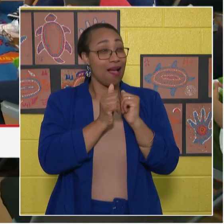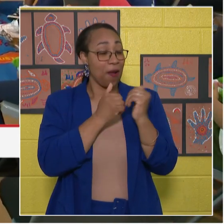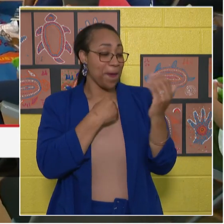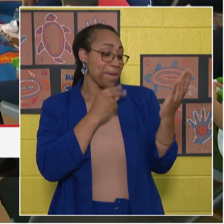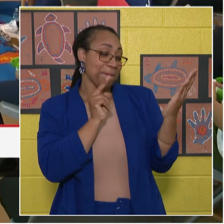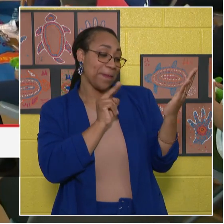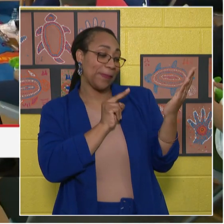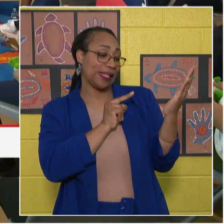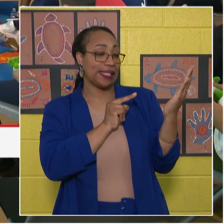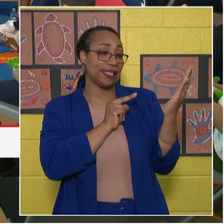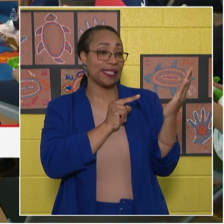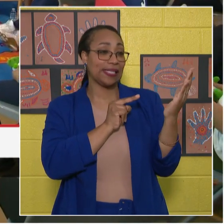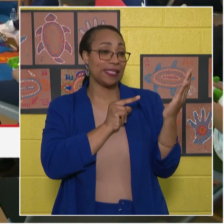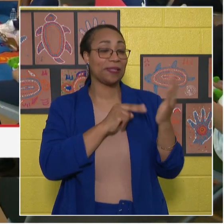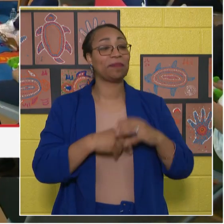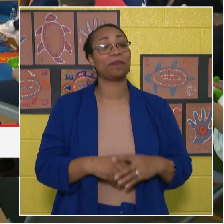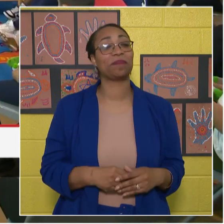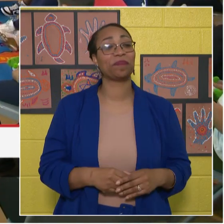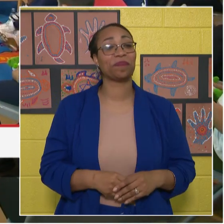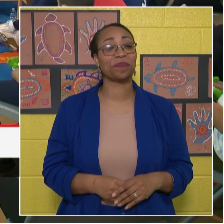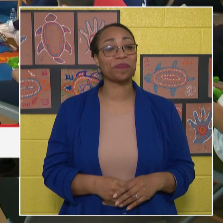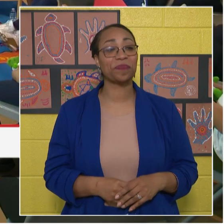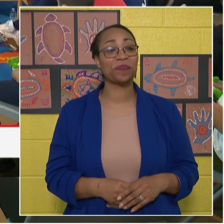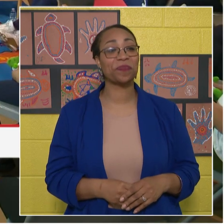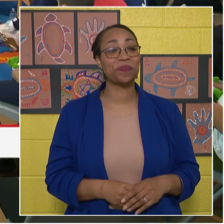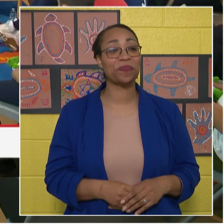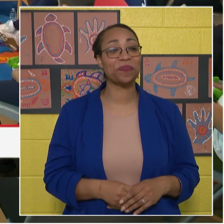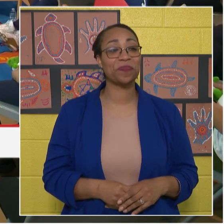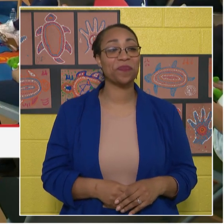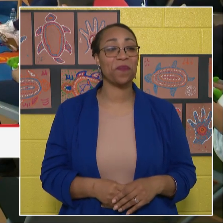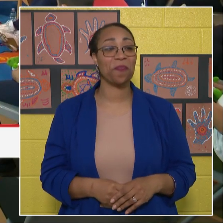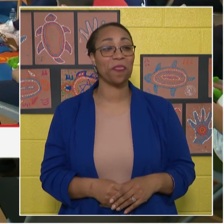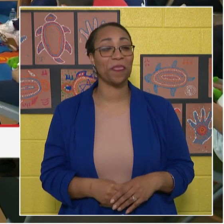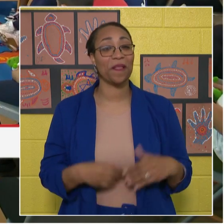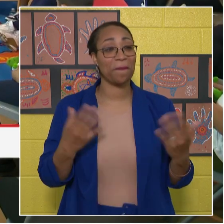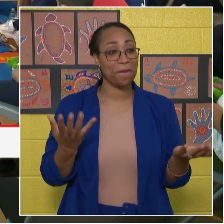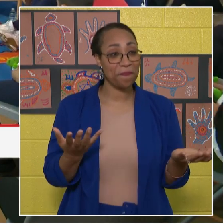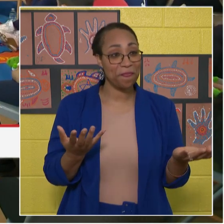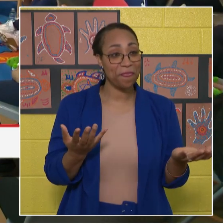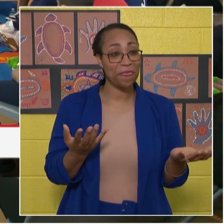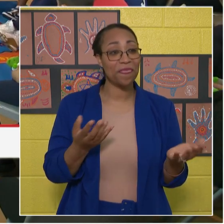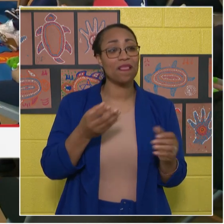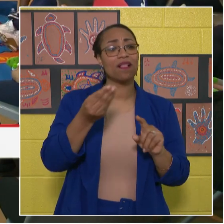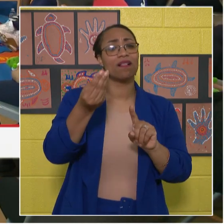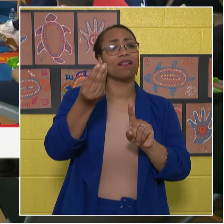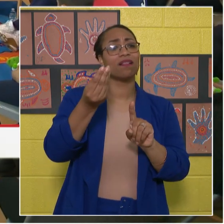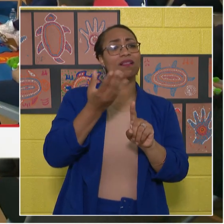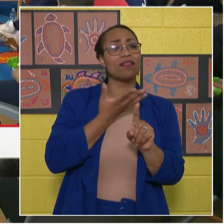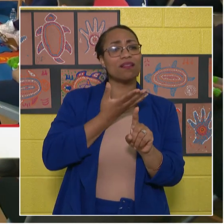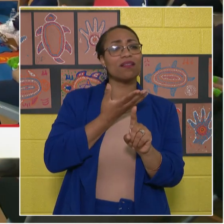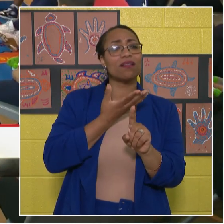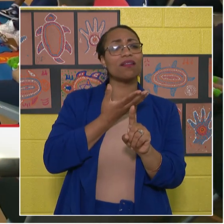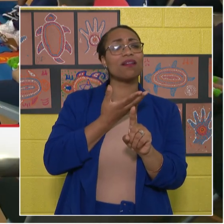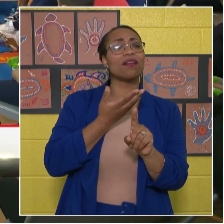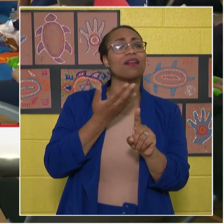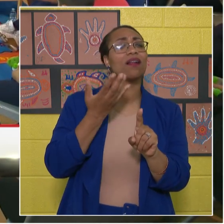Who wants to tell me why we talk about DC statehood so much?